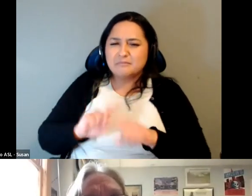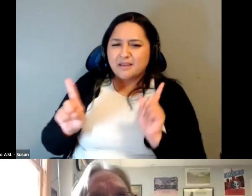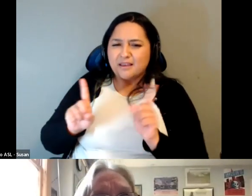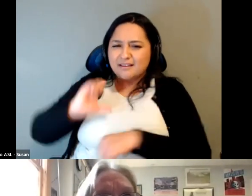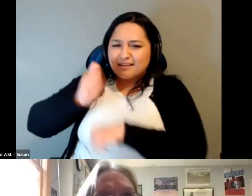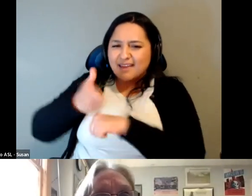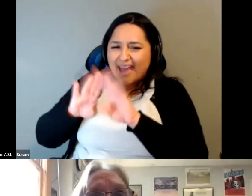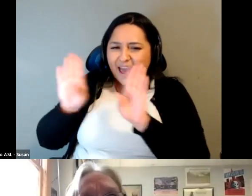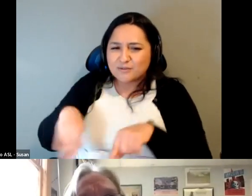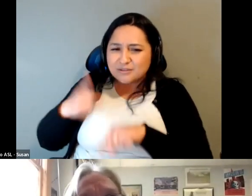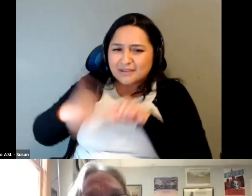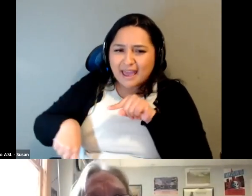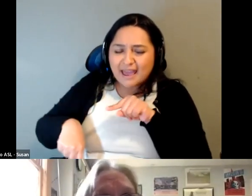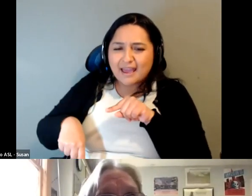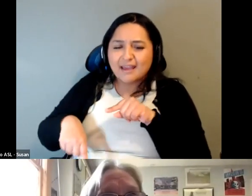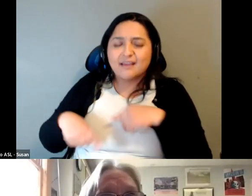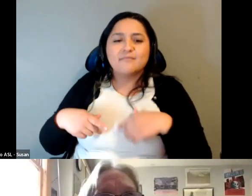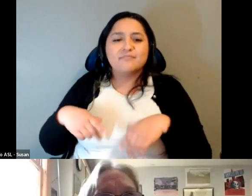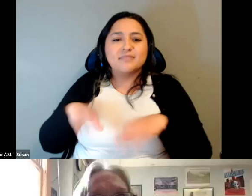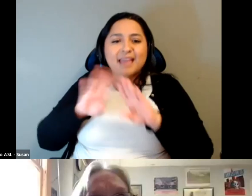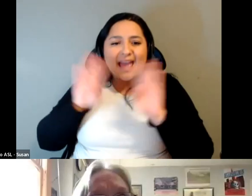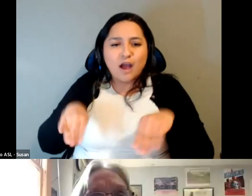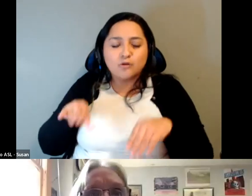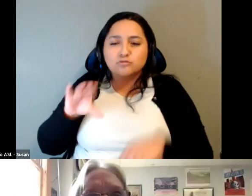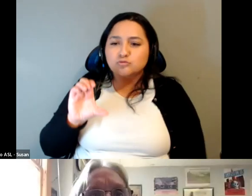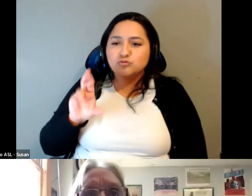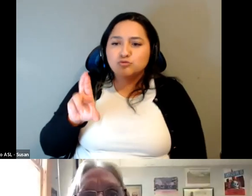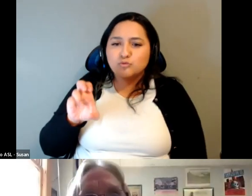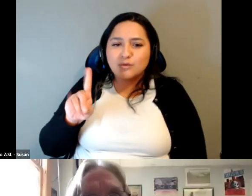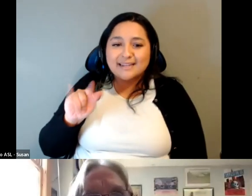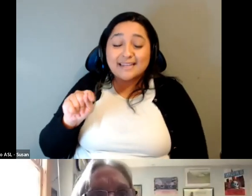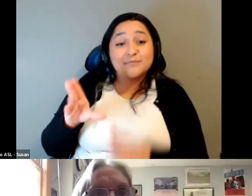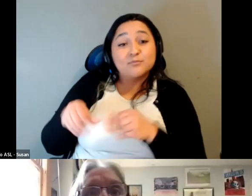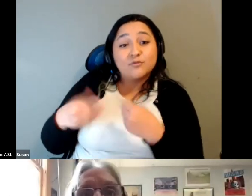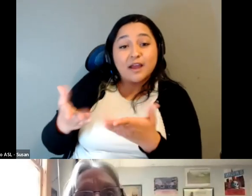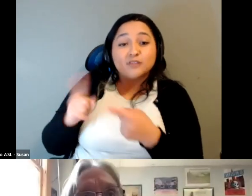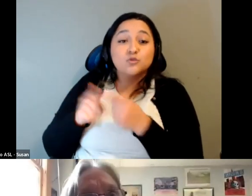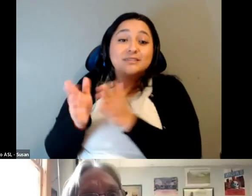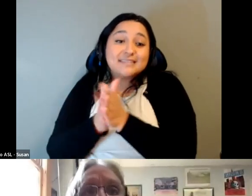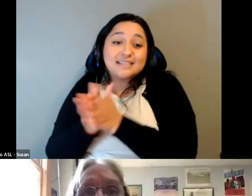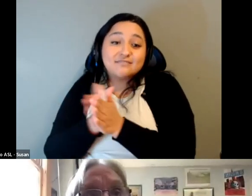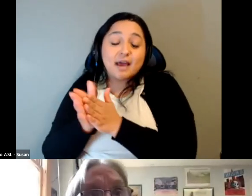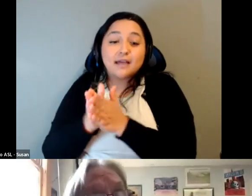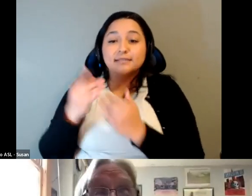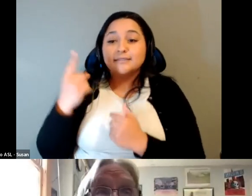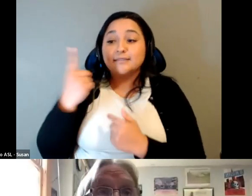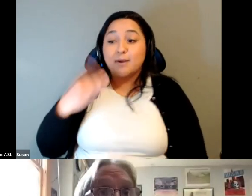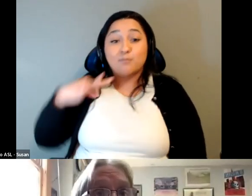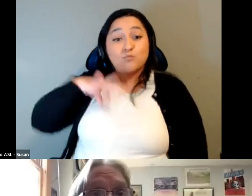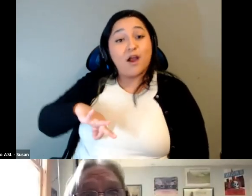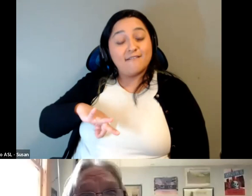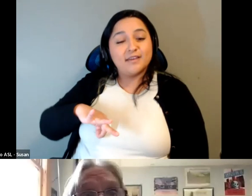credits and other ways, mortgages on public housing units, trying to incentivize a profit for somebody or